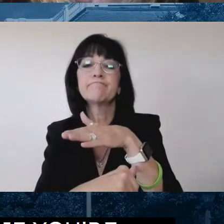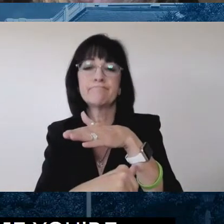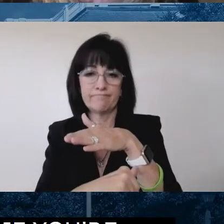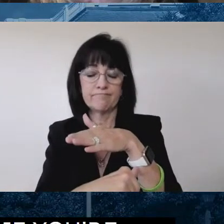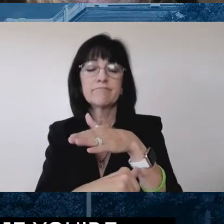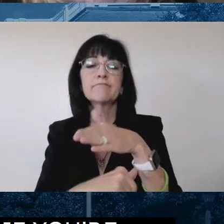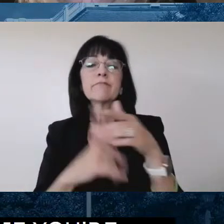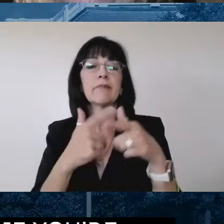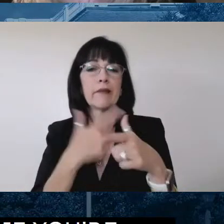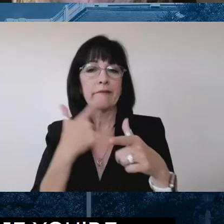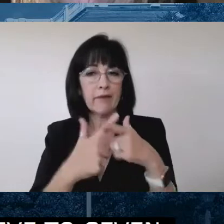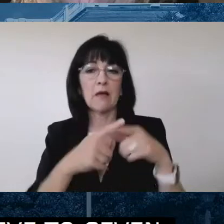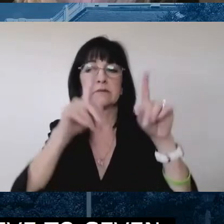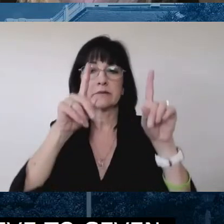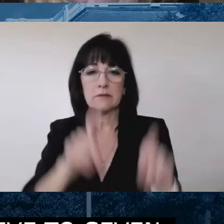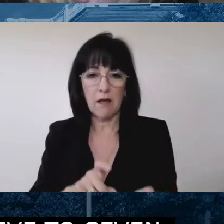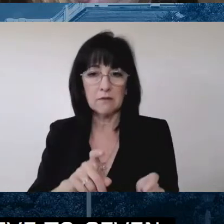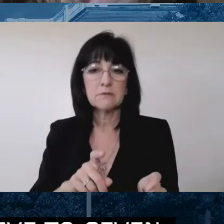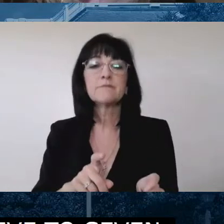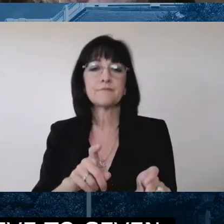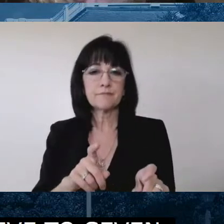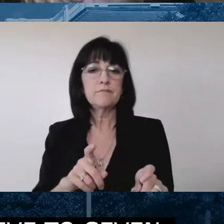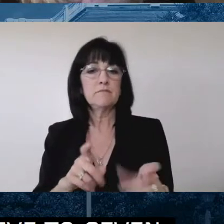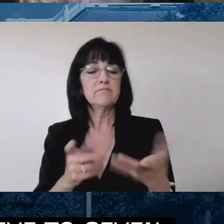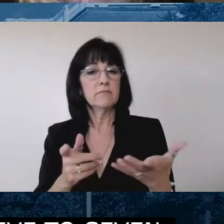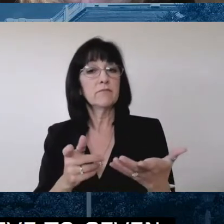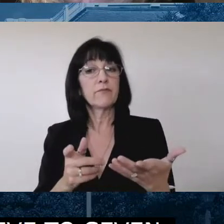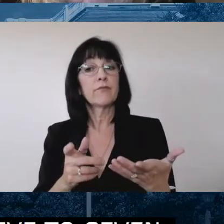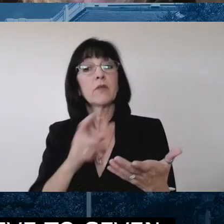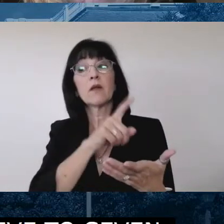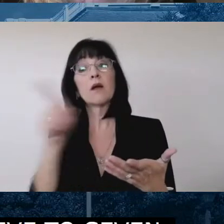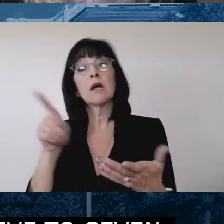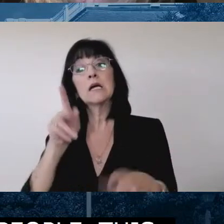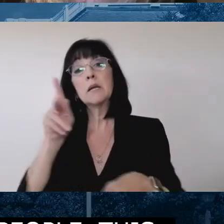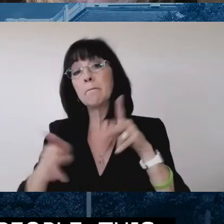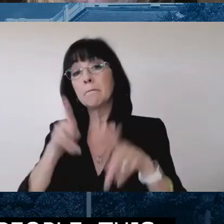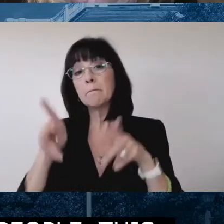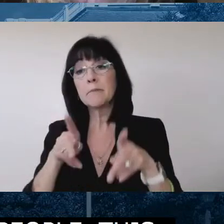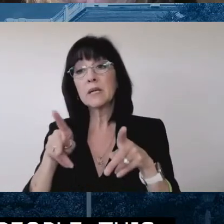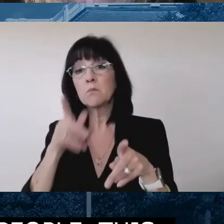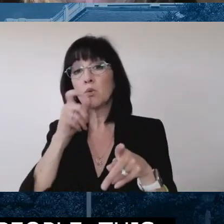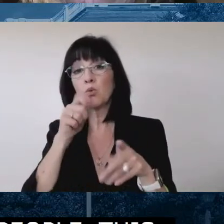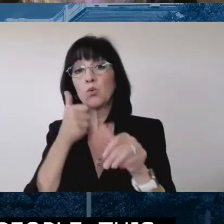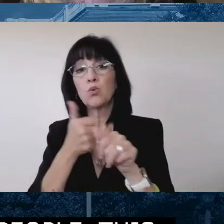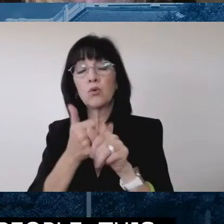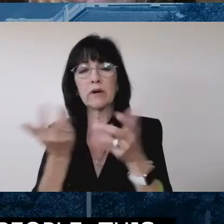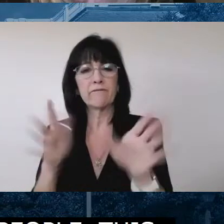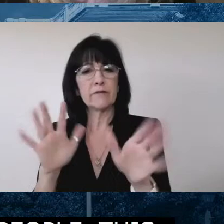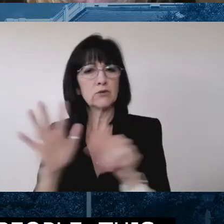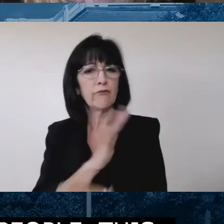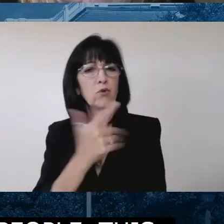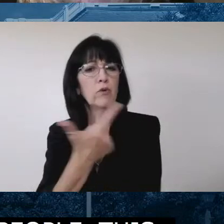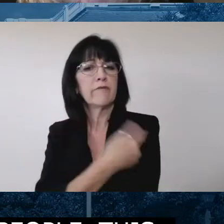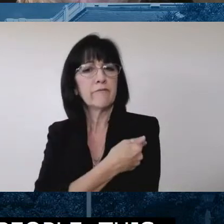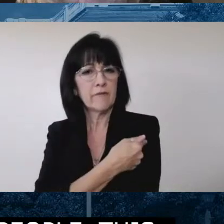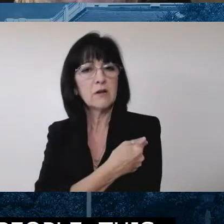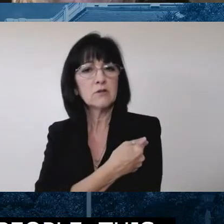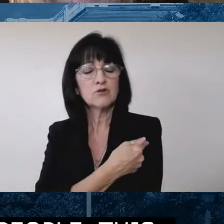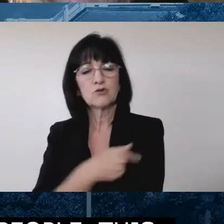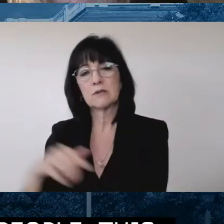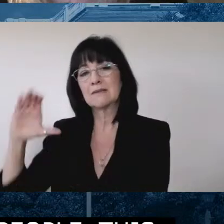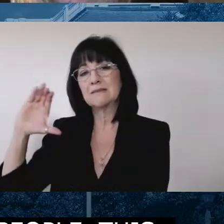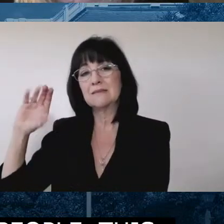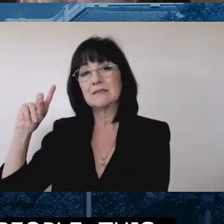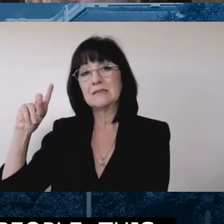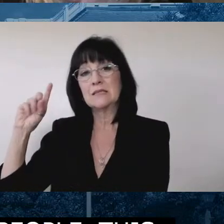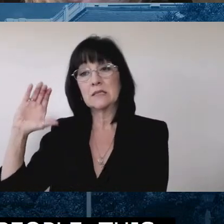for fully vaccinated people, this was a little bit of a change for CDC too, based on the Delta variant. If you